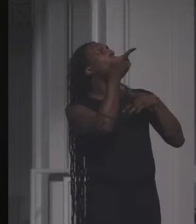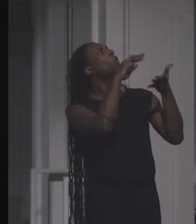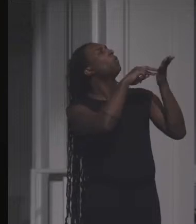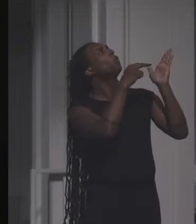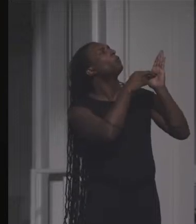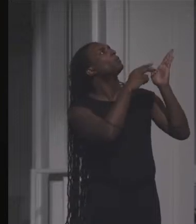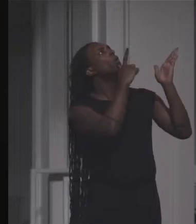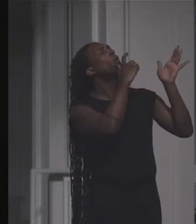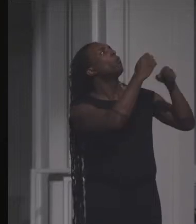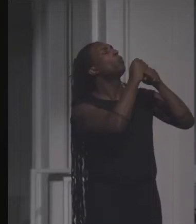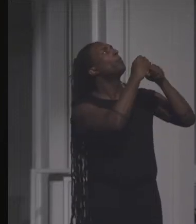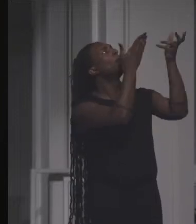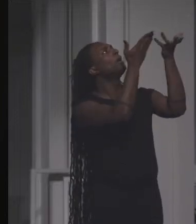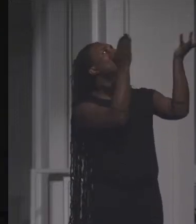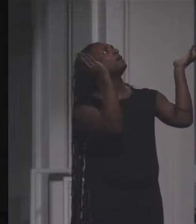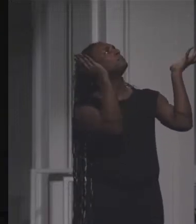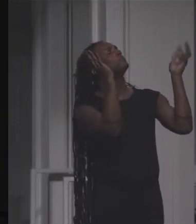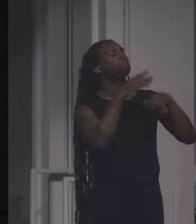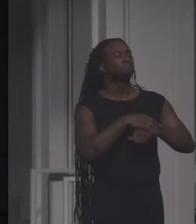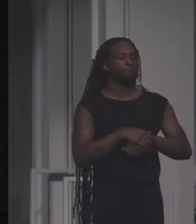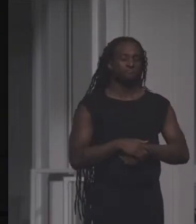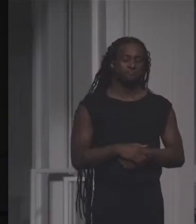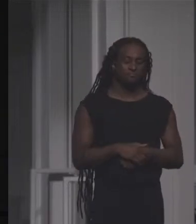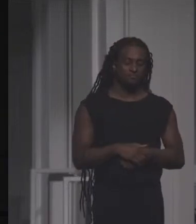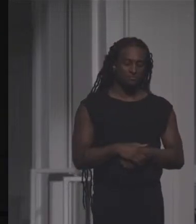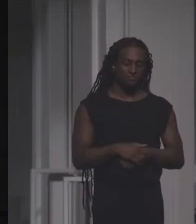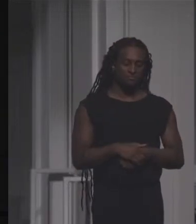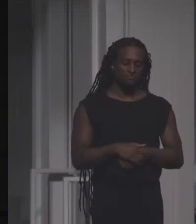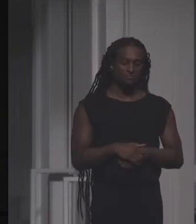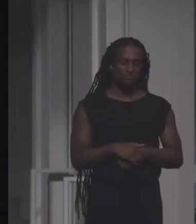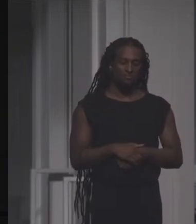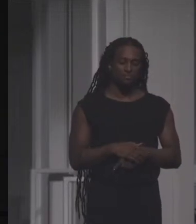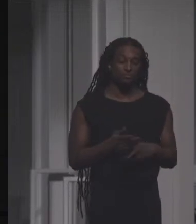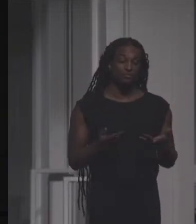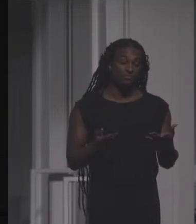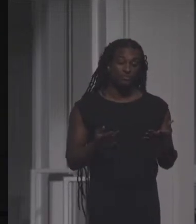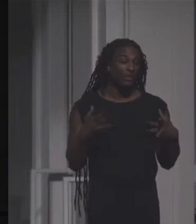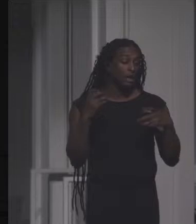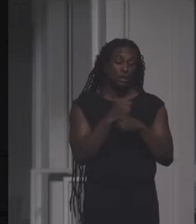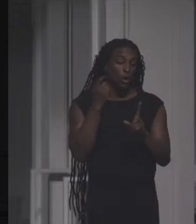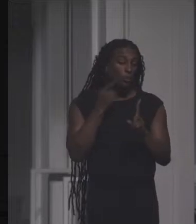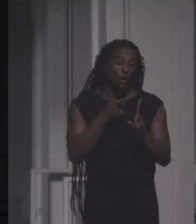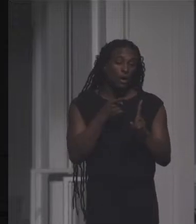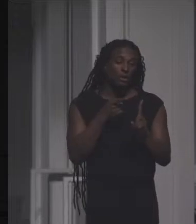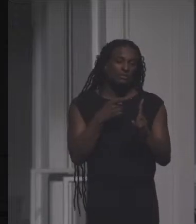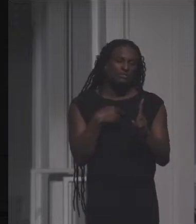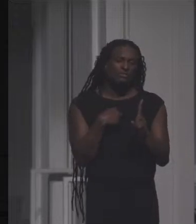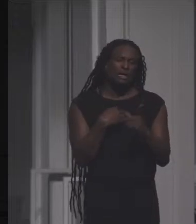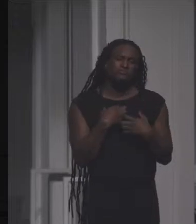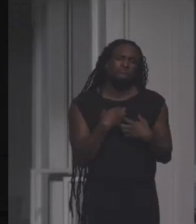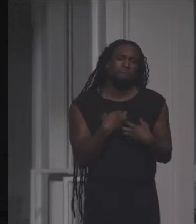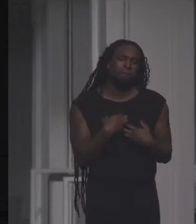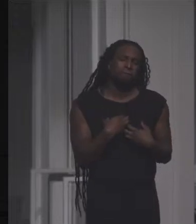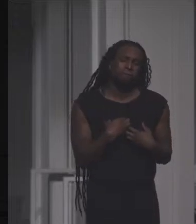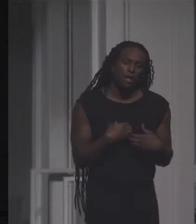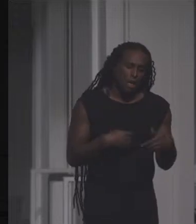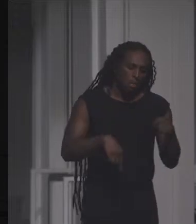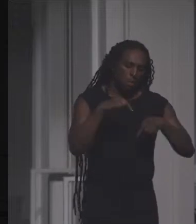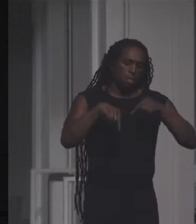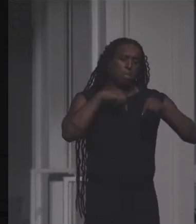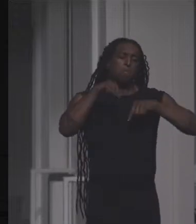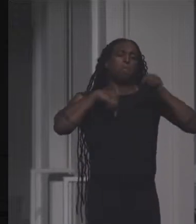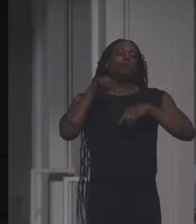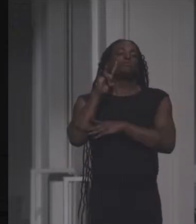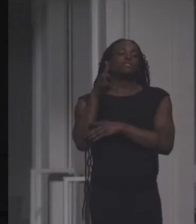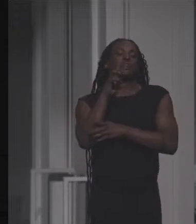who made them. Basically, I longed to travel back to the 7th century and see how